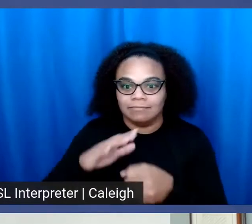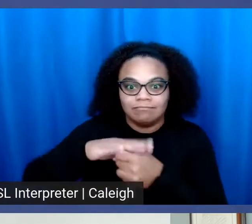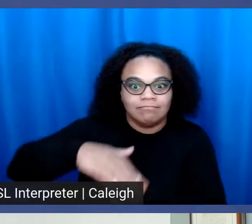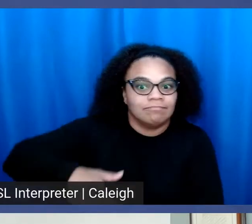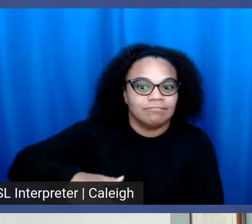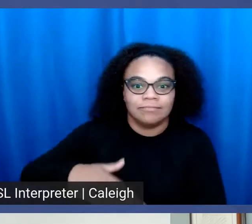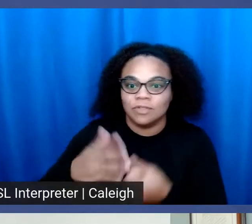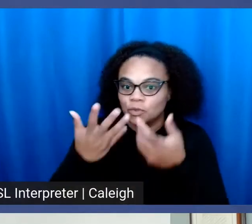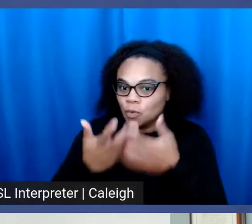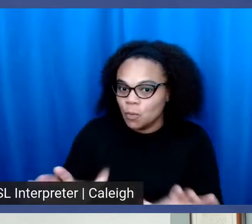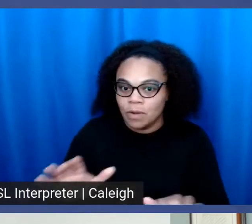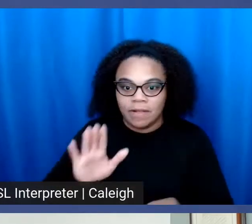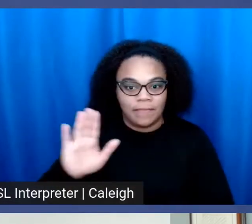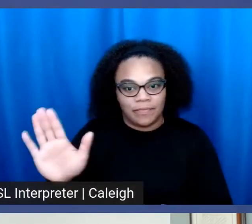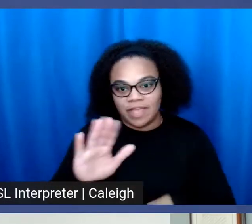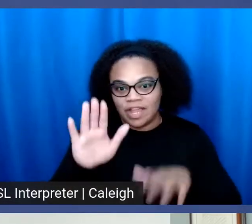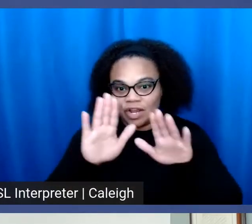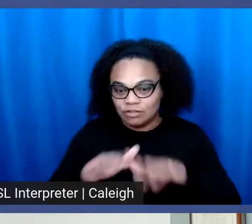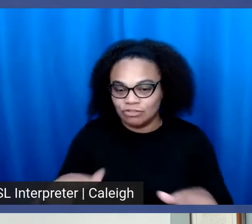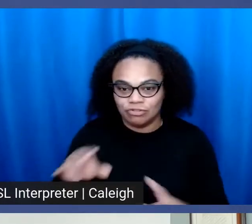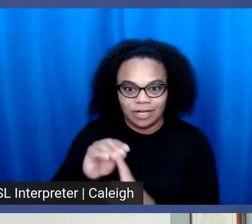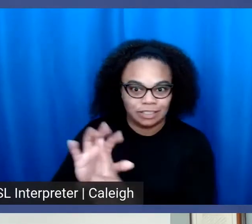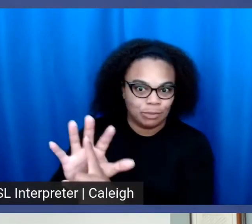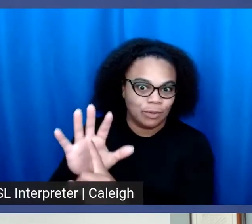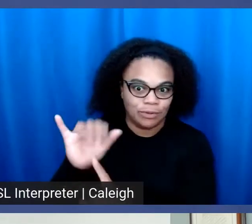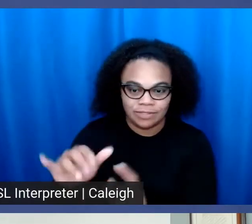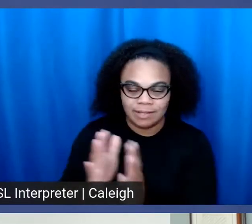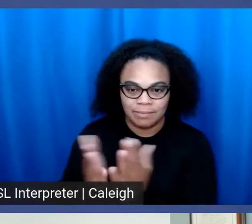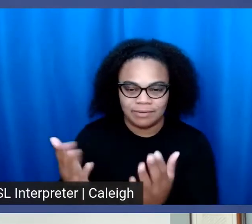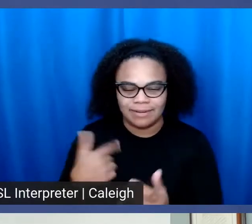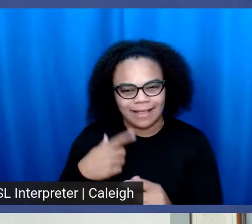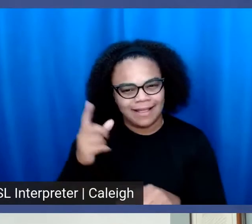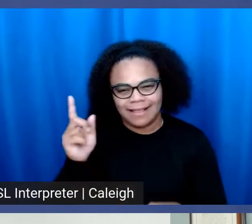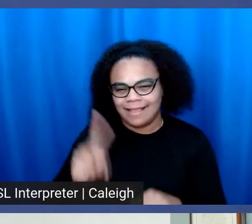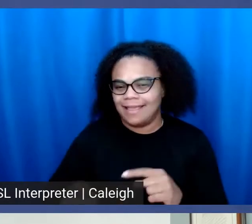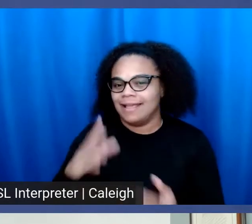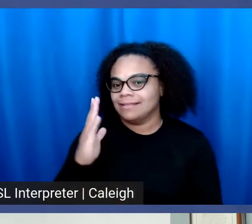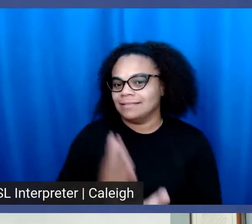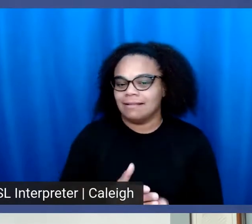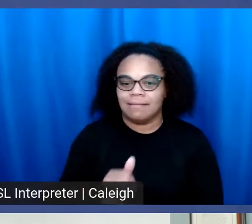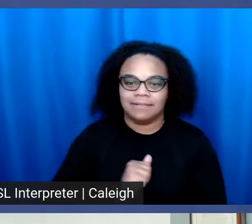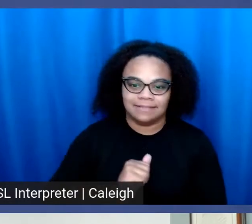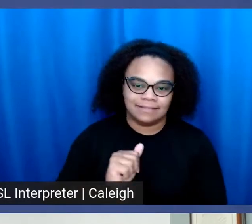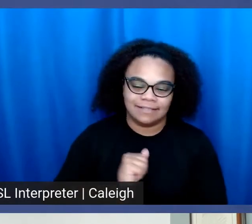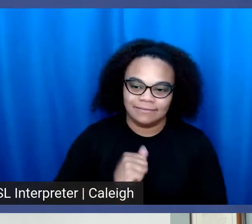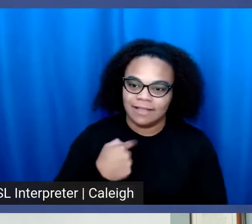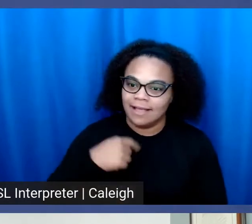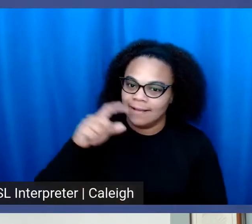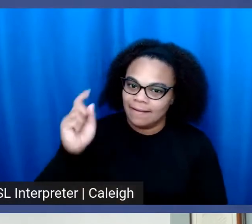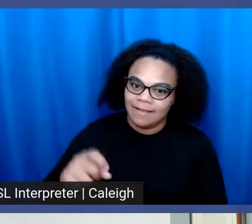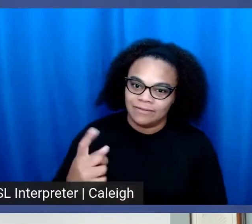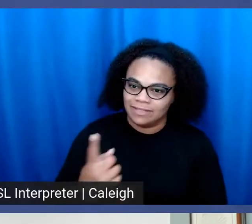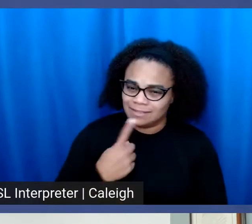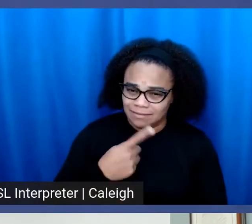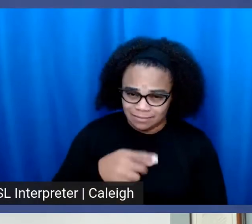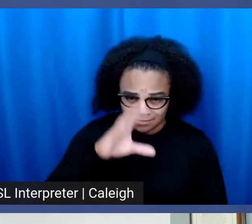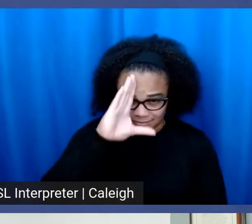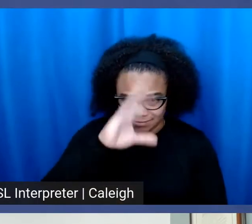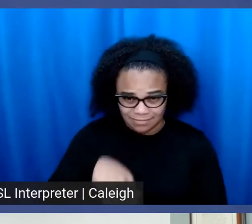And I can't ever stop myself from saying, you do know this is a book